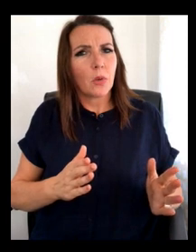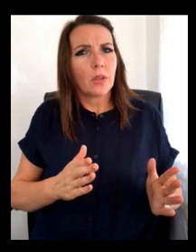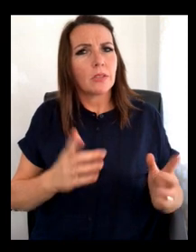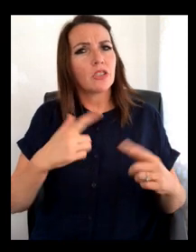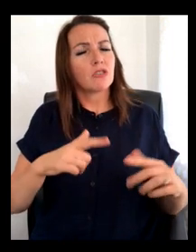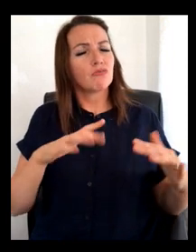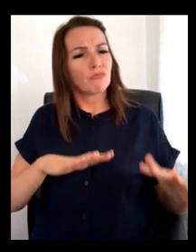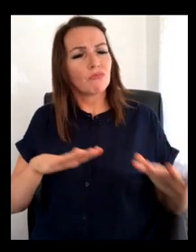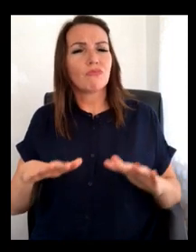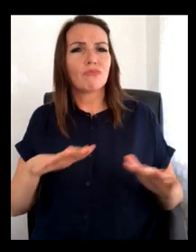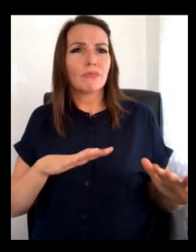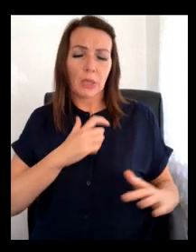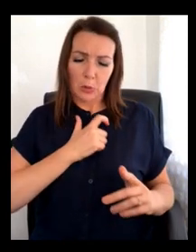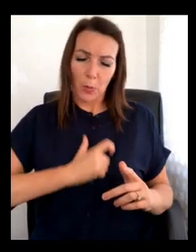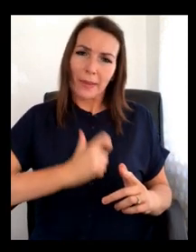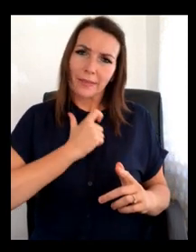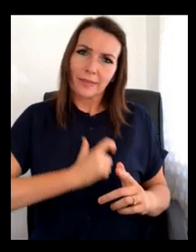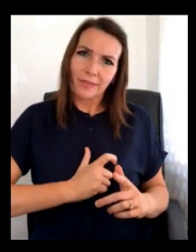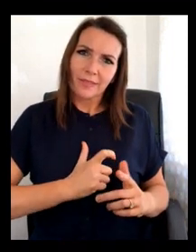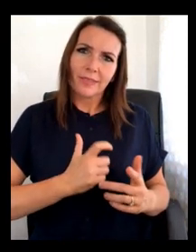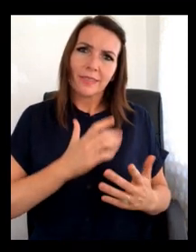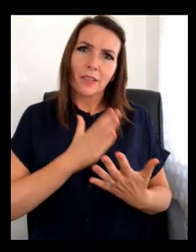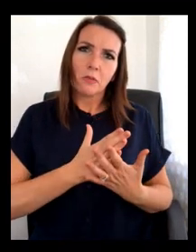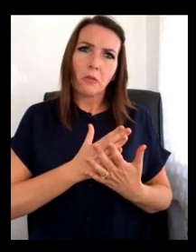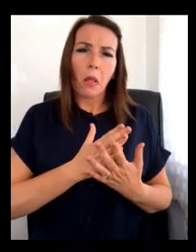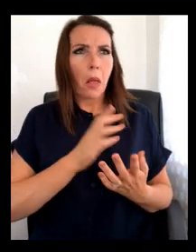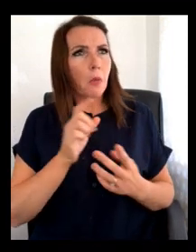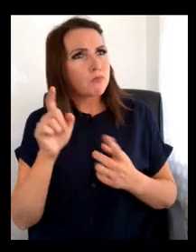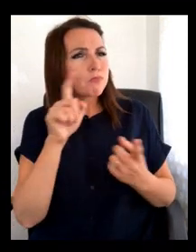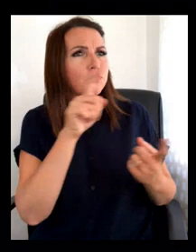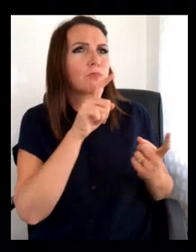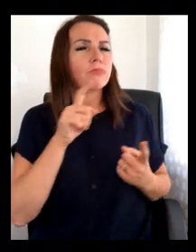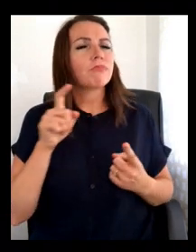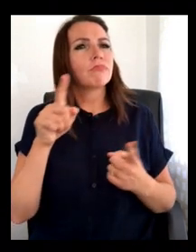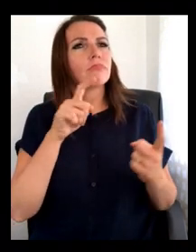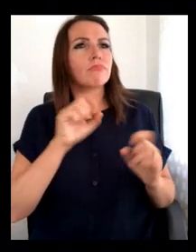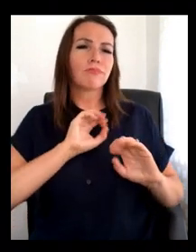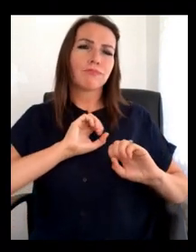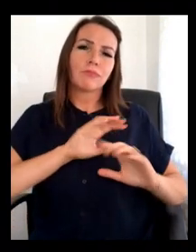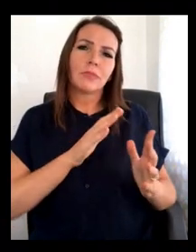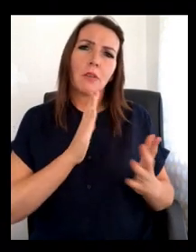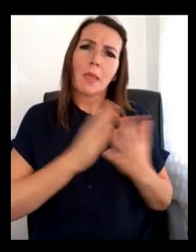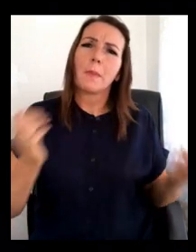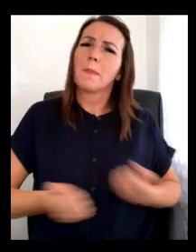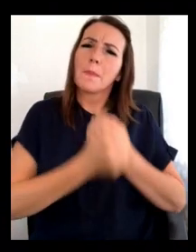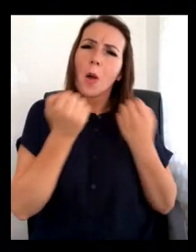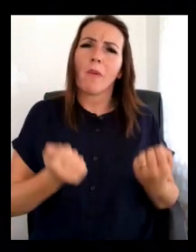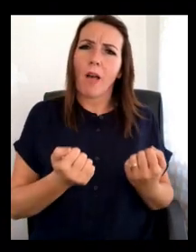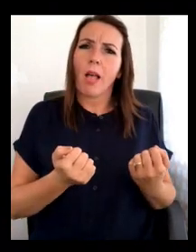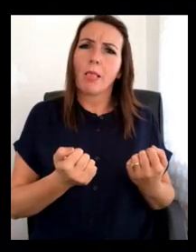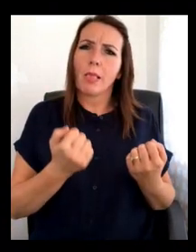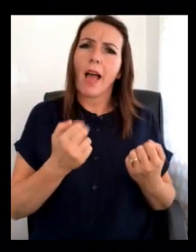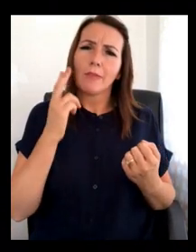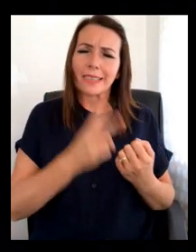be human, to be intensely, subjectively human in these spaces is so powerful. I've seen it happen over and over